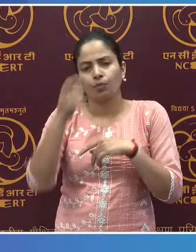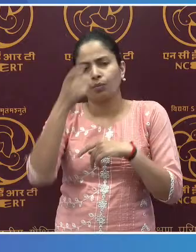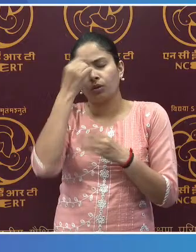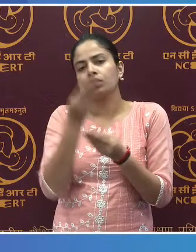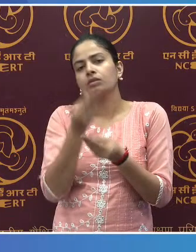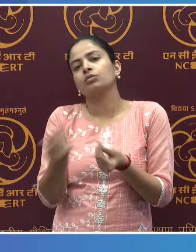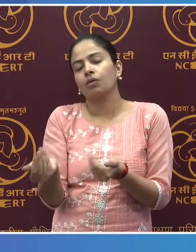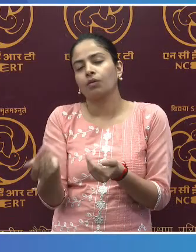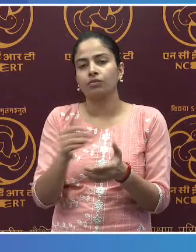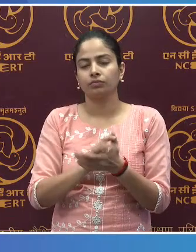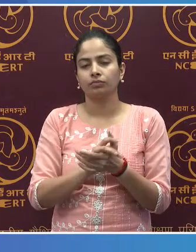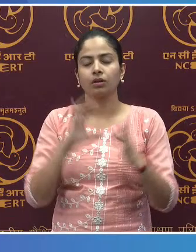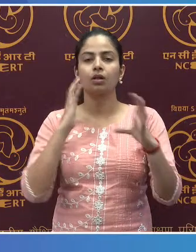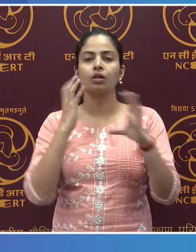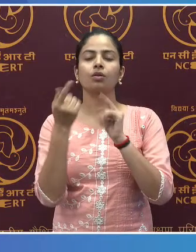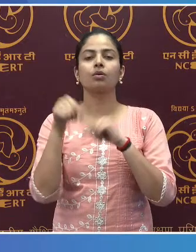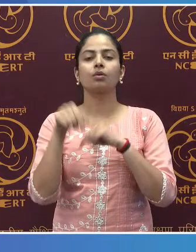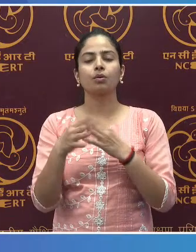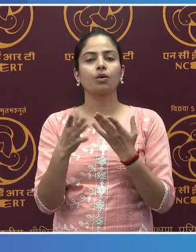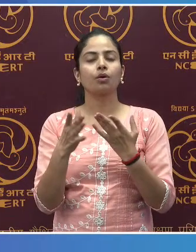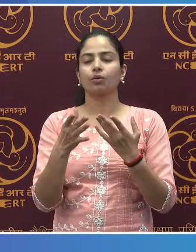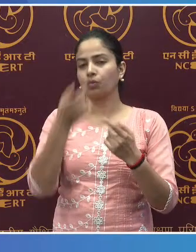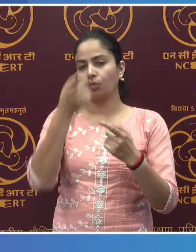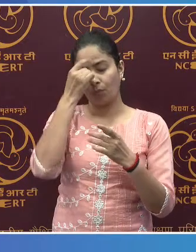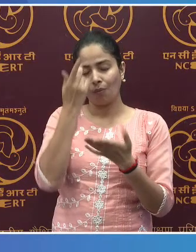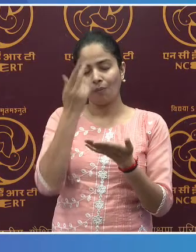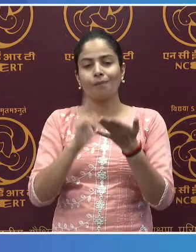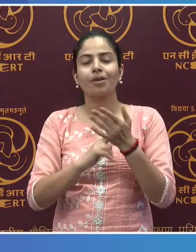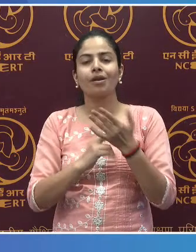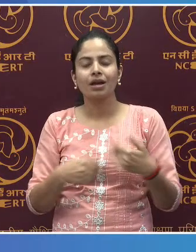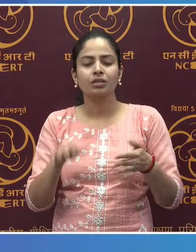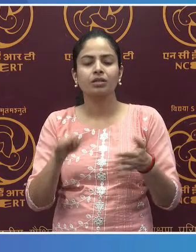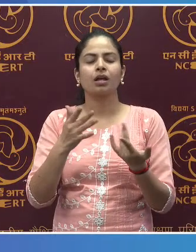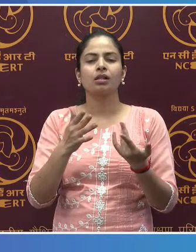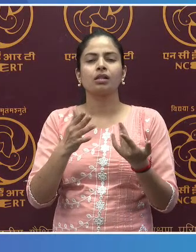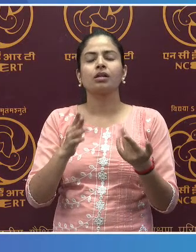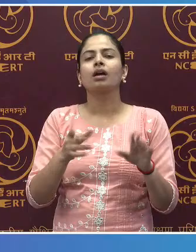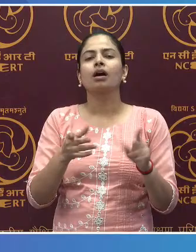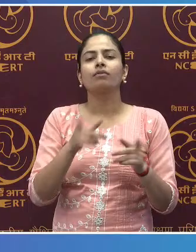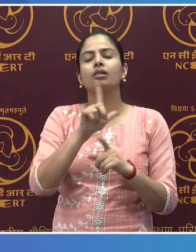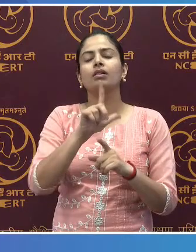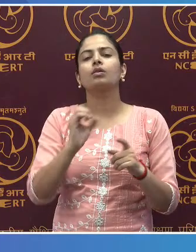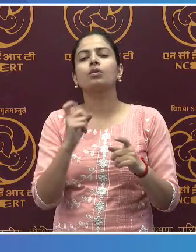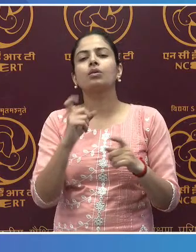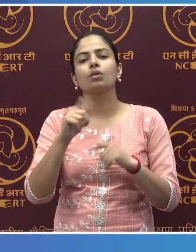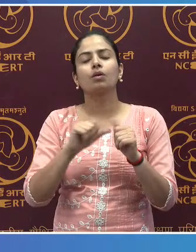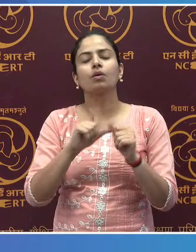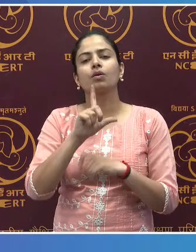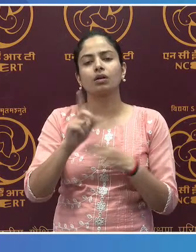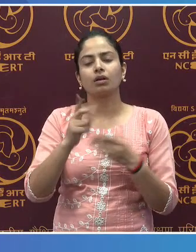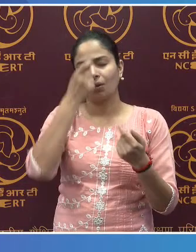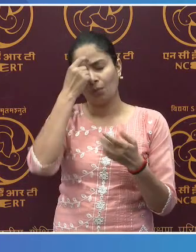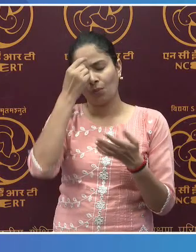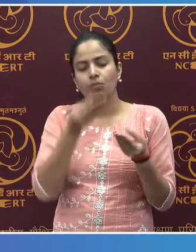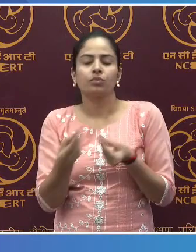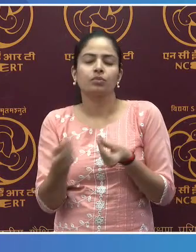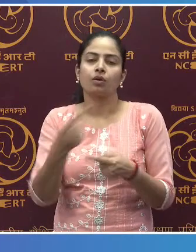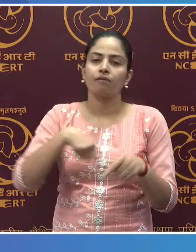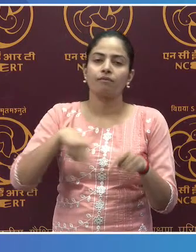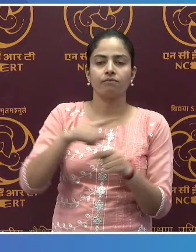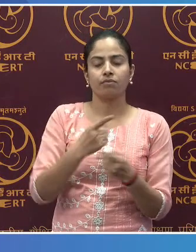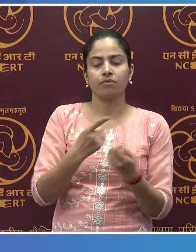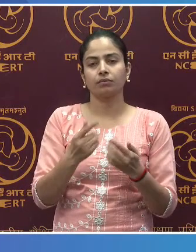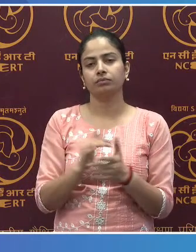In order to solve the global problem, in order to solve the national problem, local problem, this critical thinking is really very important.